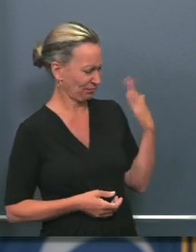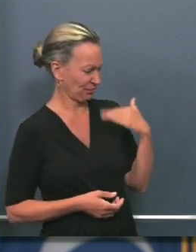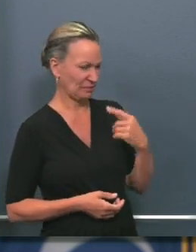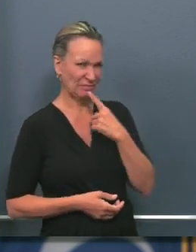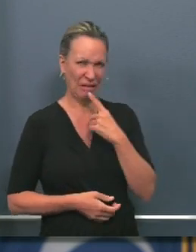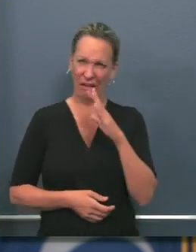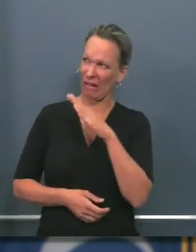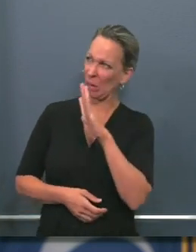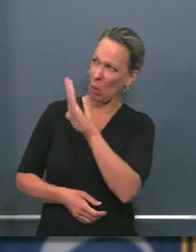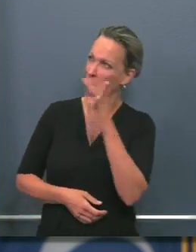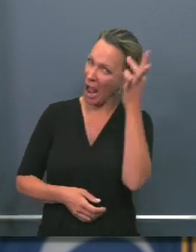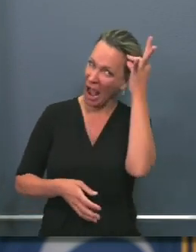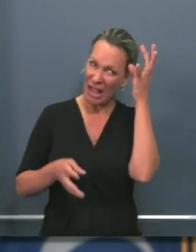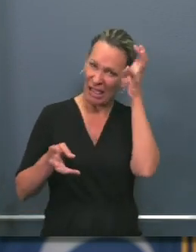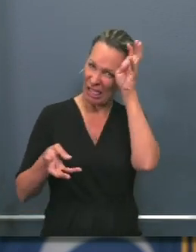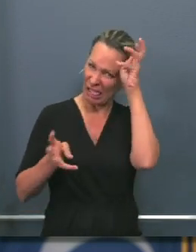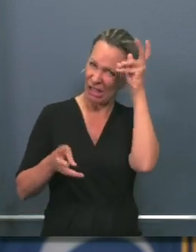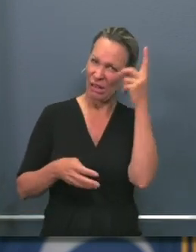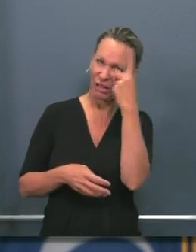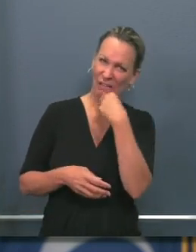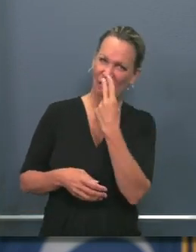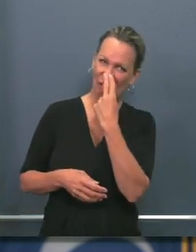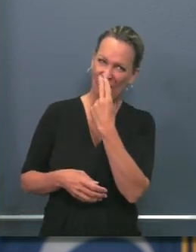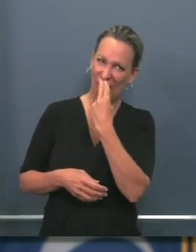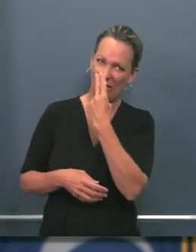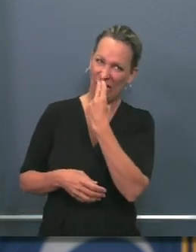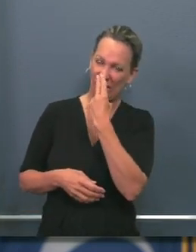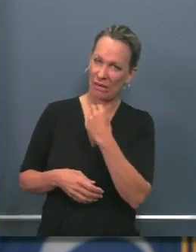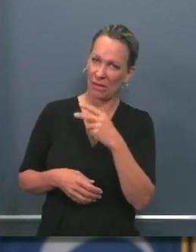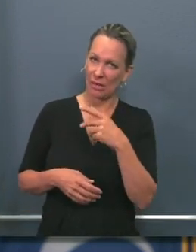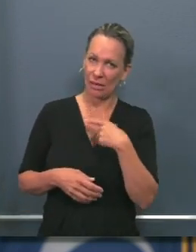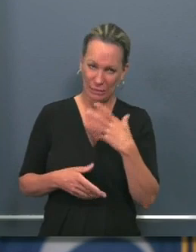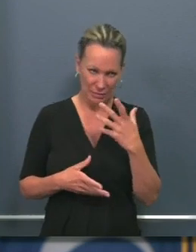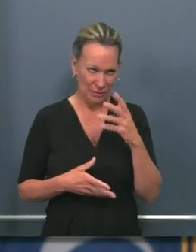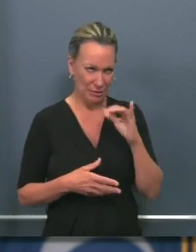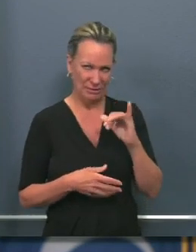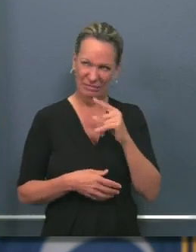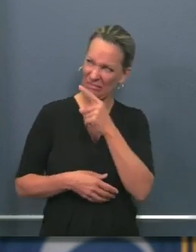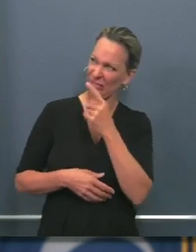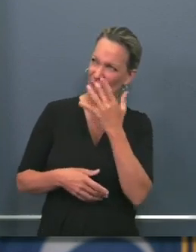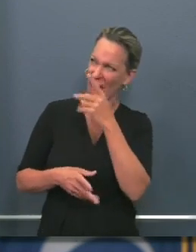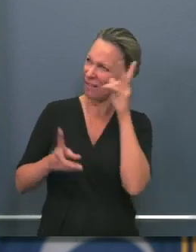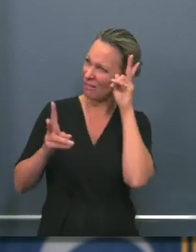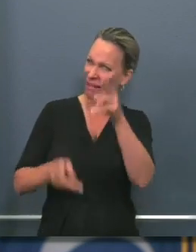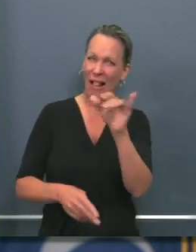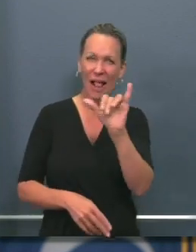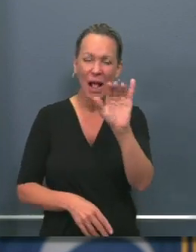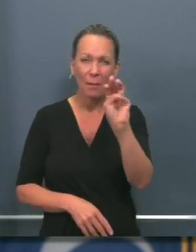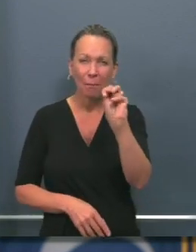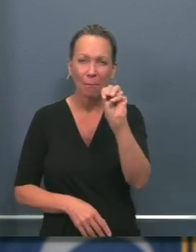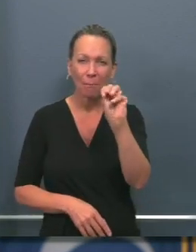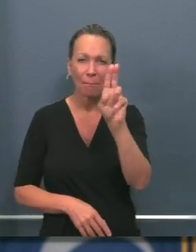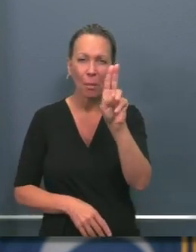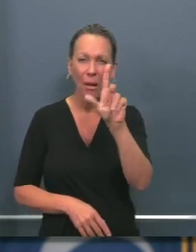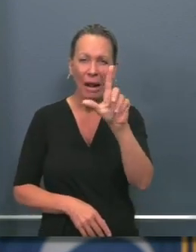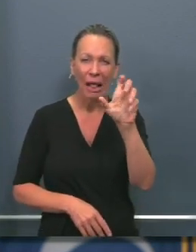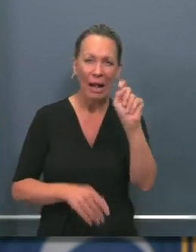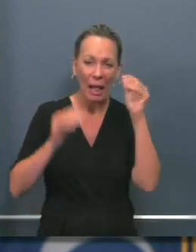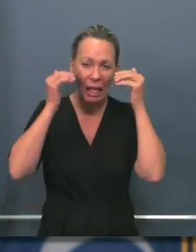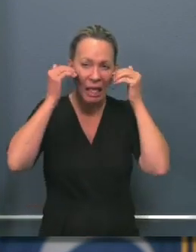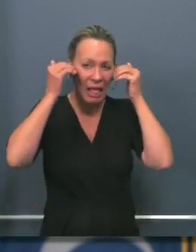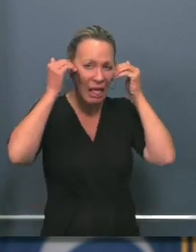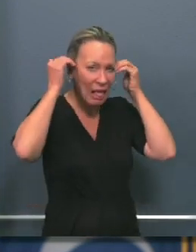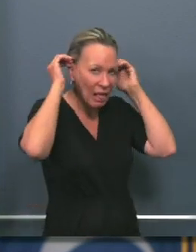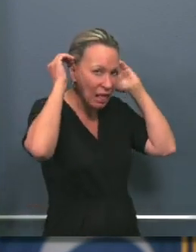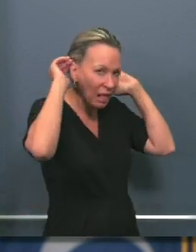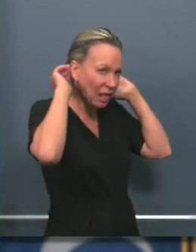not what we're looking to in terms of guidance. Our family will have to read these guidelines as well and